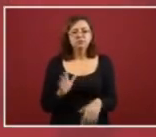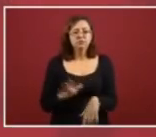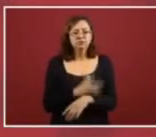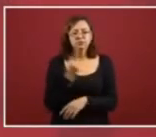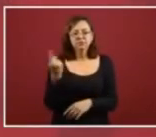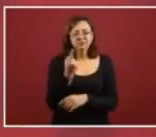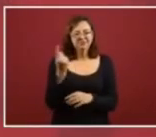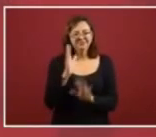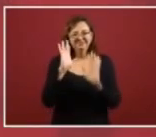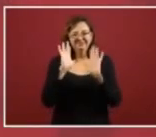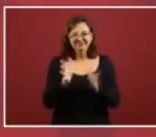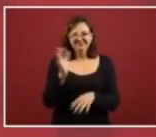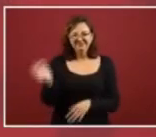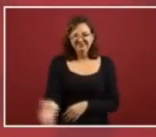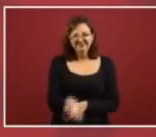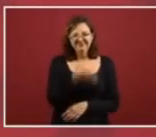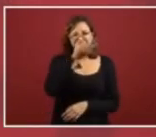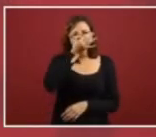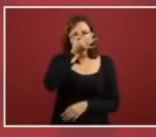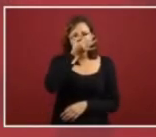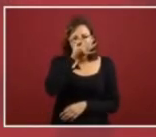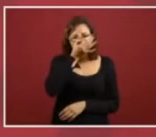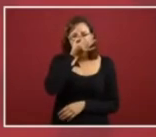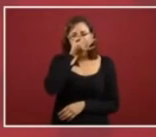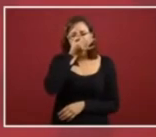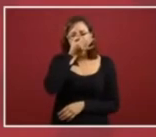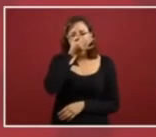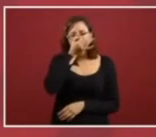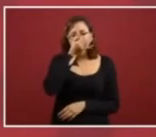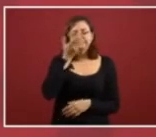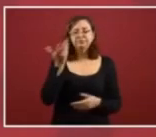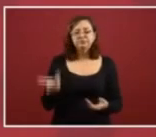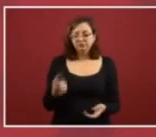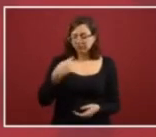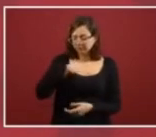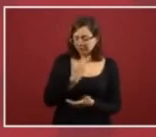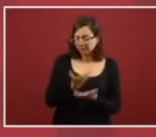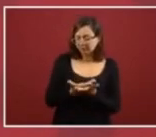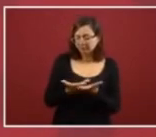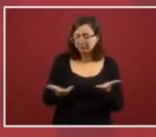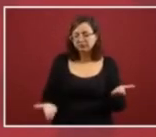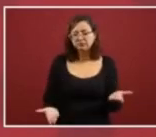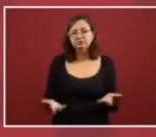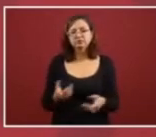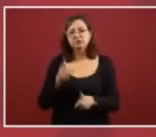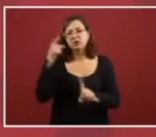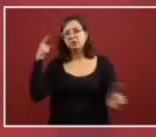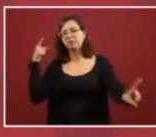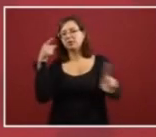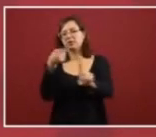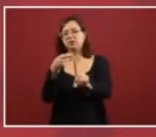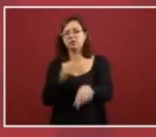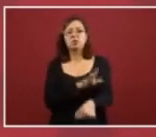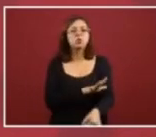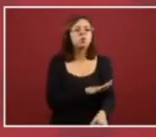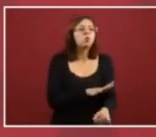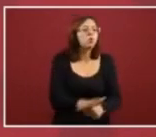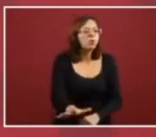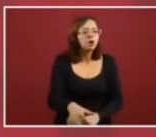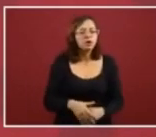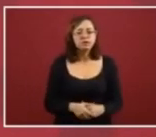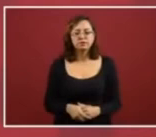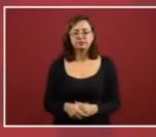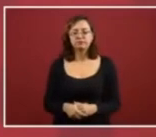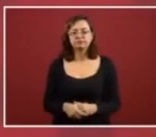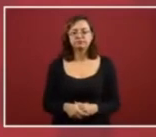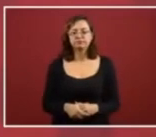poco. Because very little is left to be done. ¿Qué es lo que quiero? What do I want? Que hasta en el